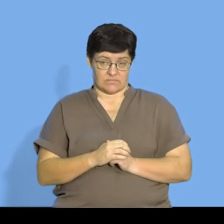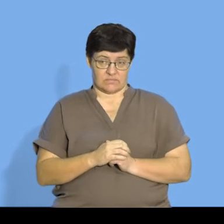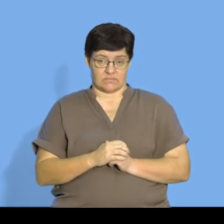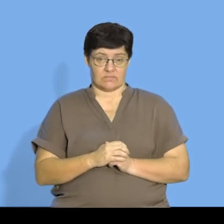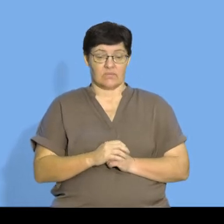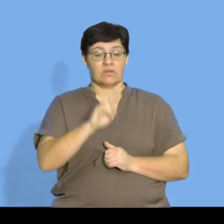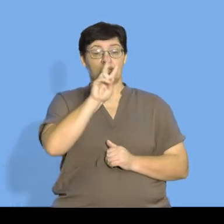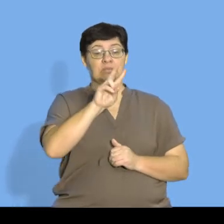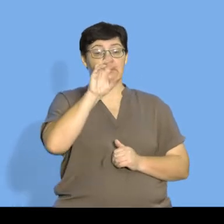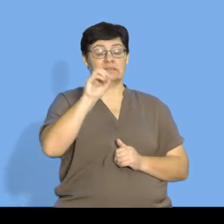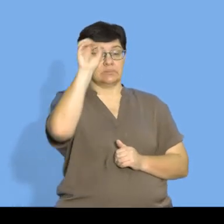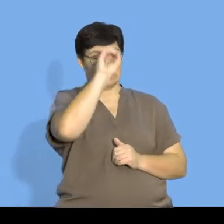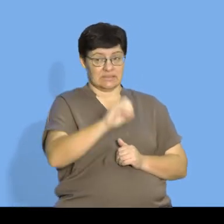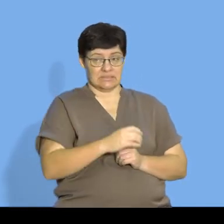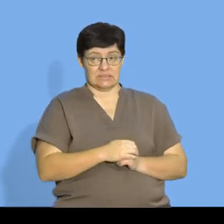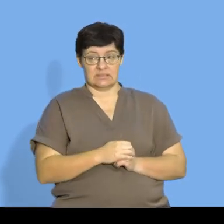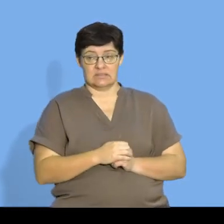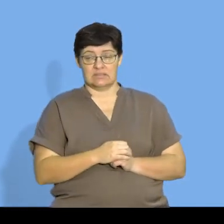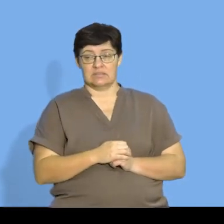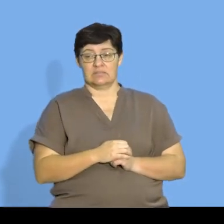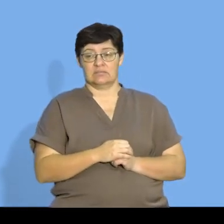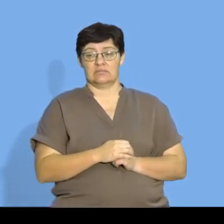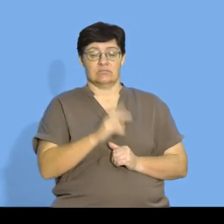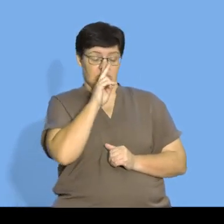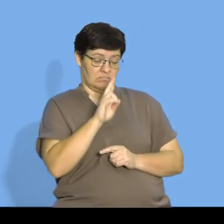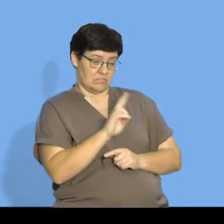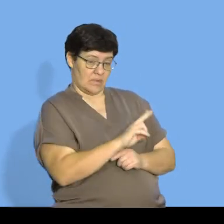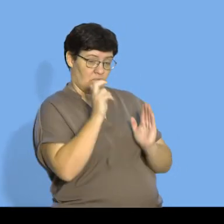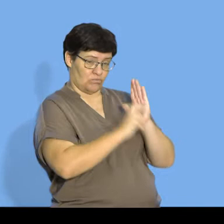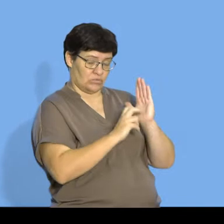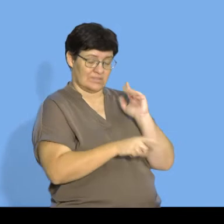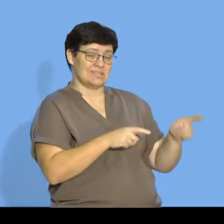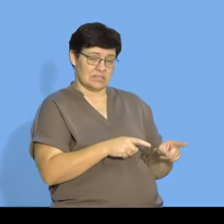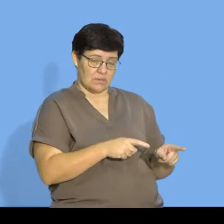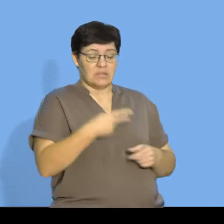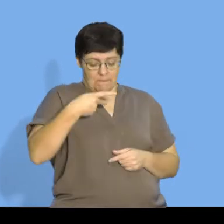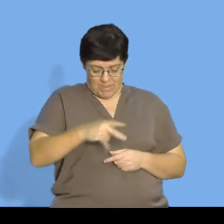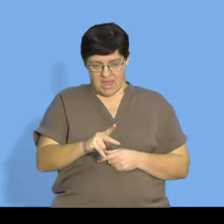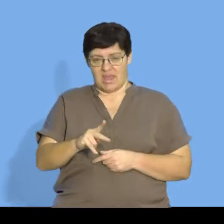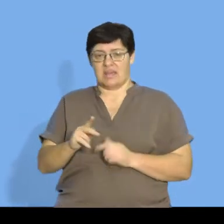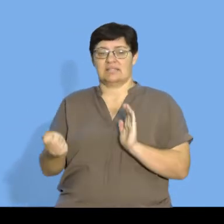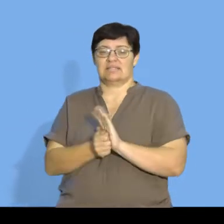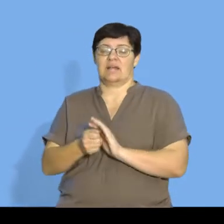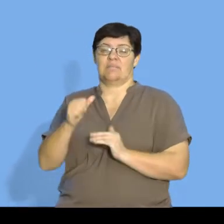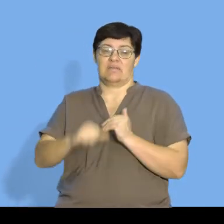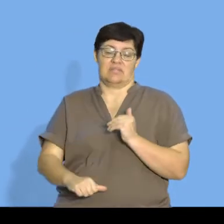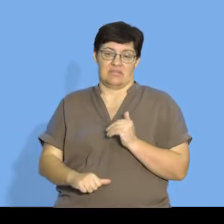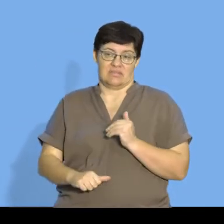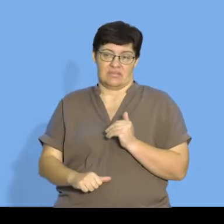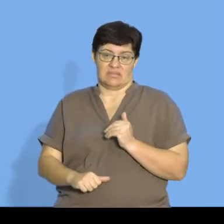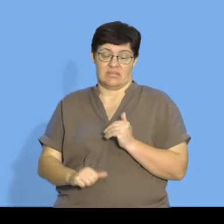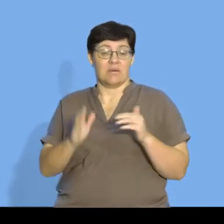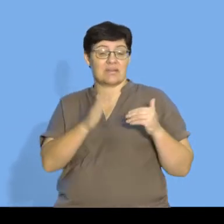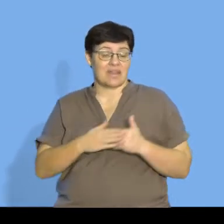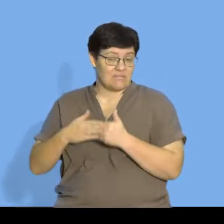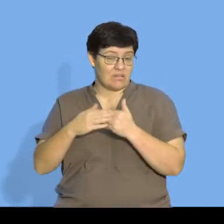told 20%, let's just verify that information, 20% pay in the month of sale. But now be